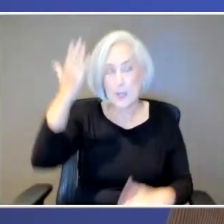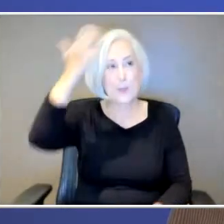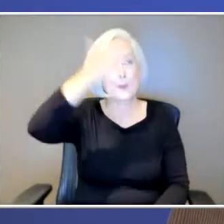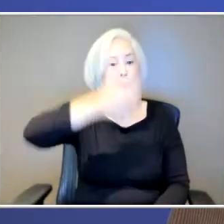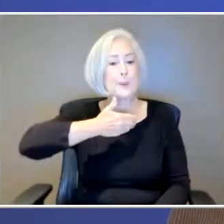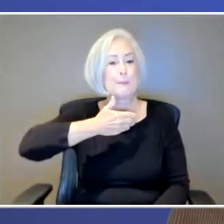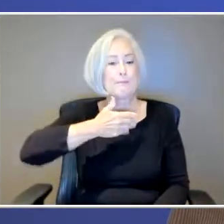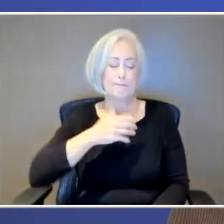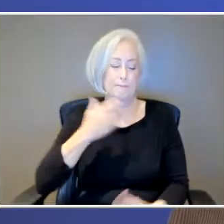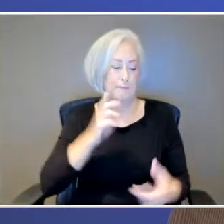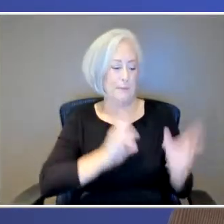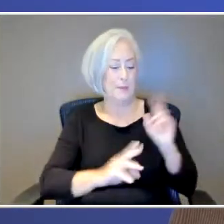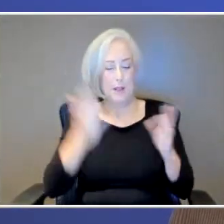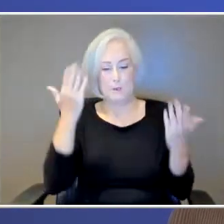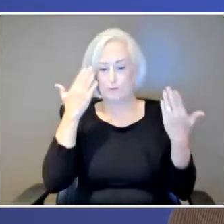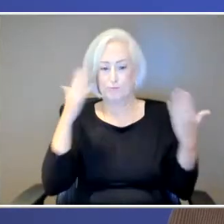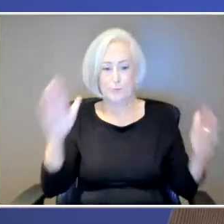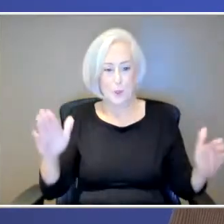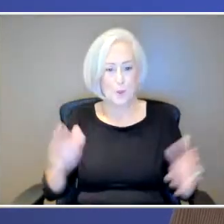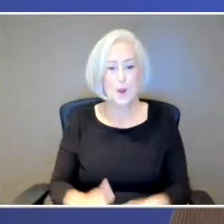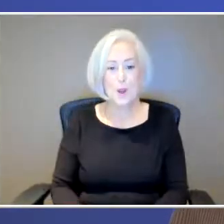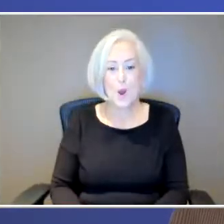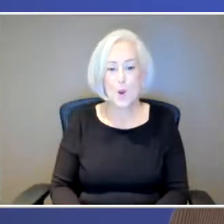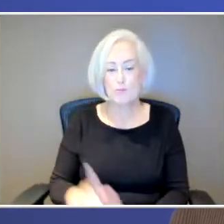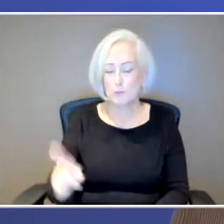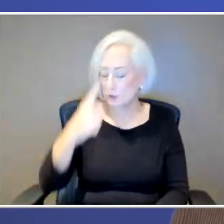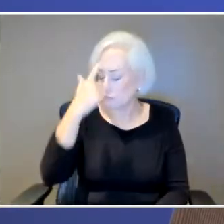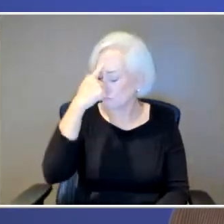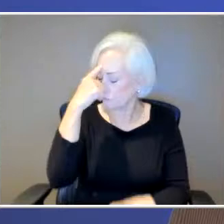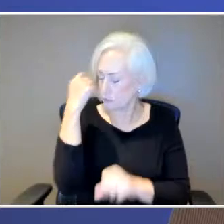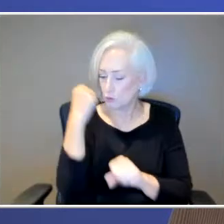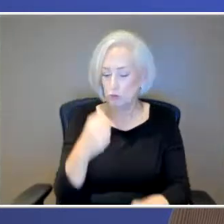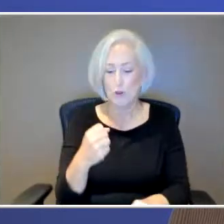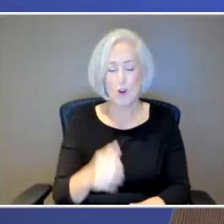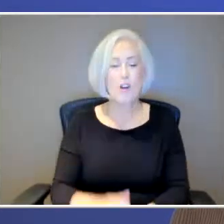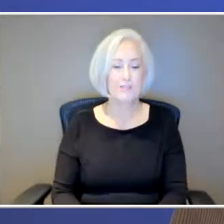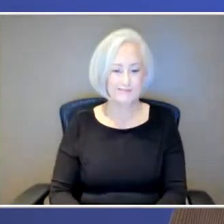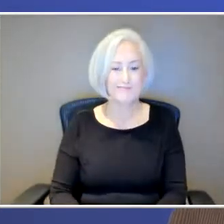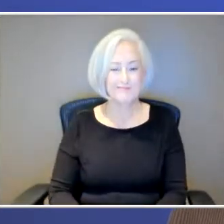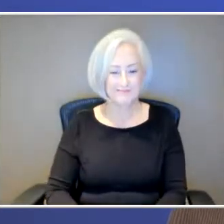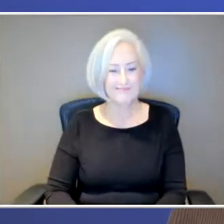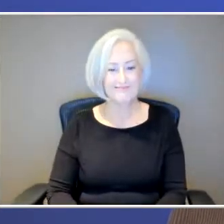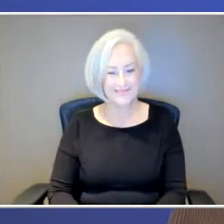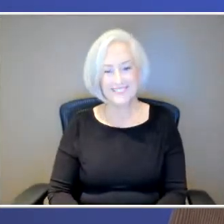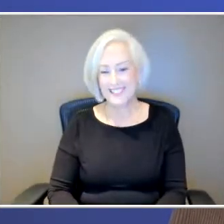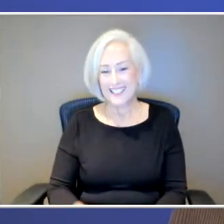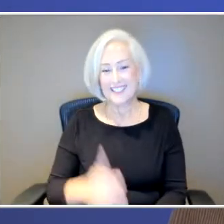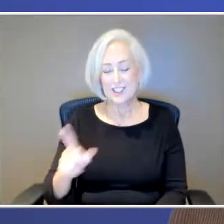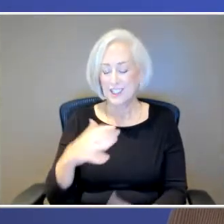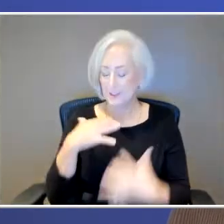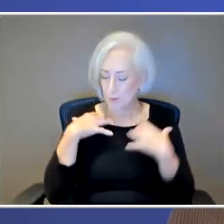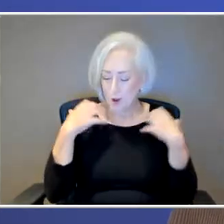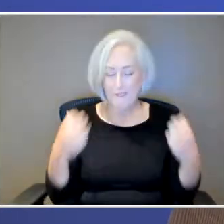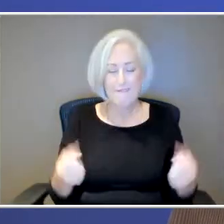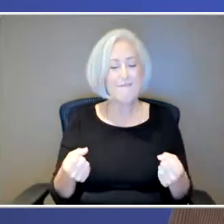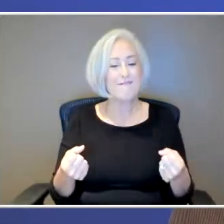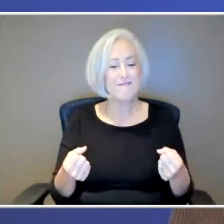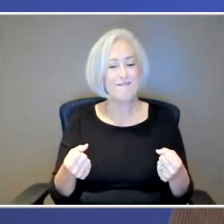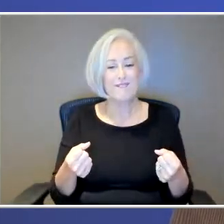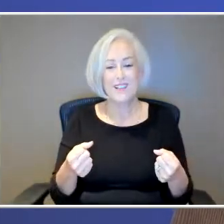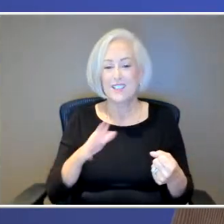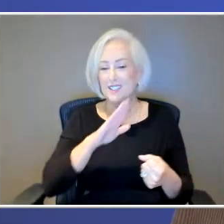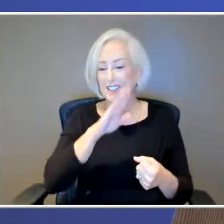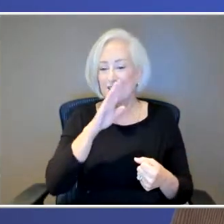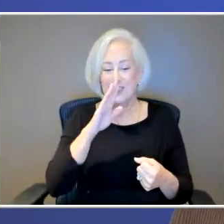mentality, and she's a trooper. I call her a brave trooper, and she never lets a day get her